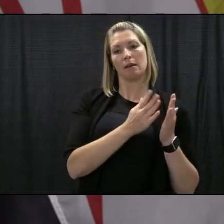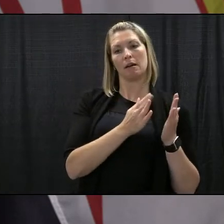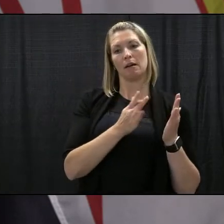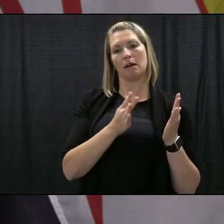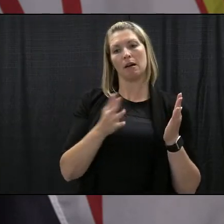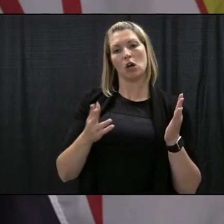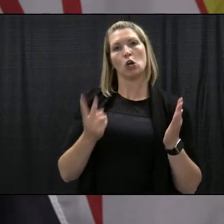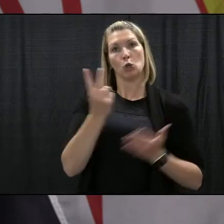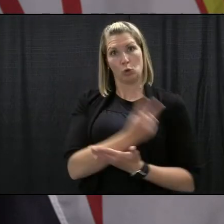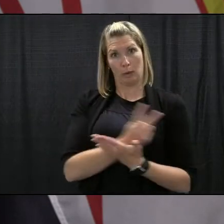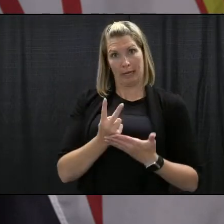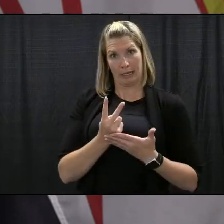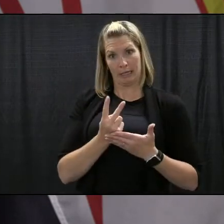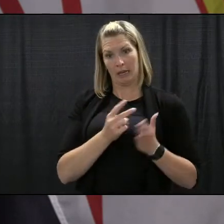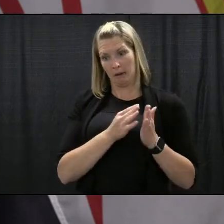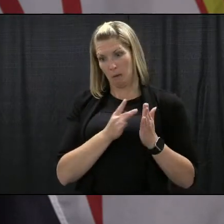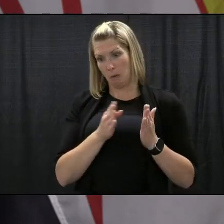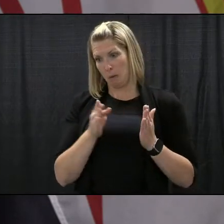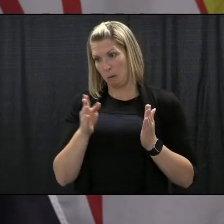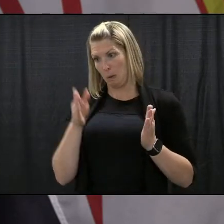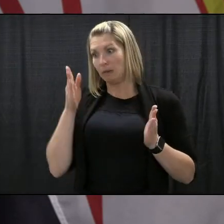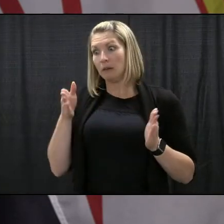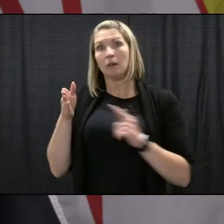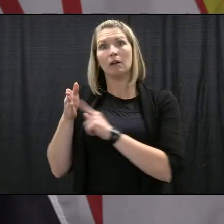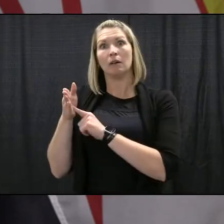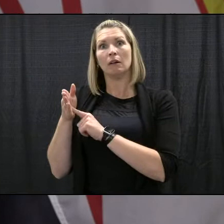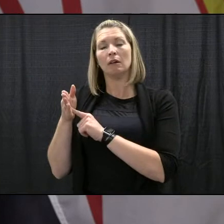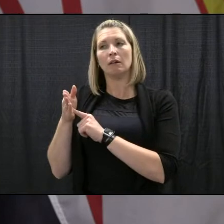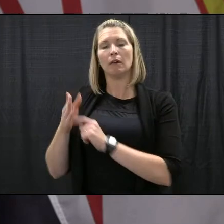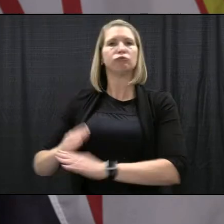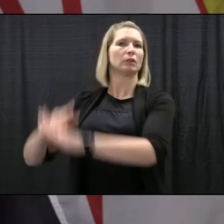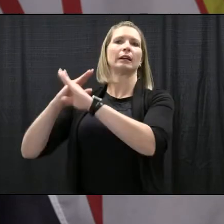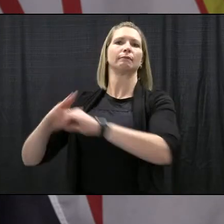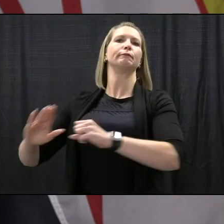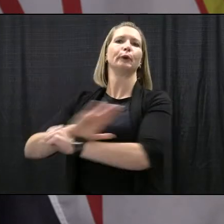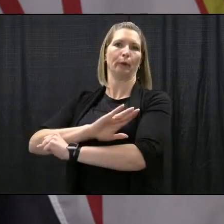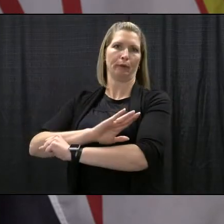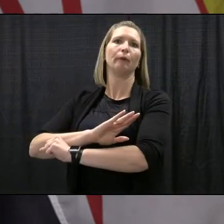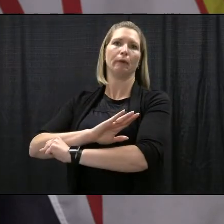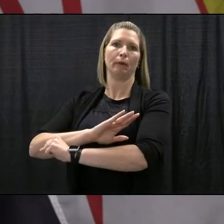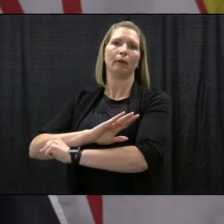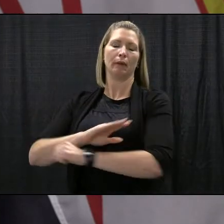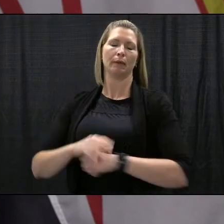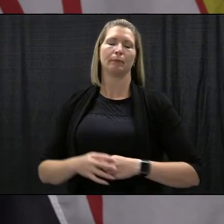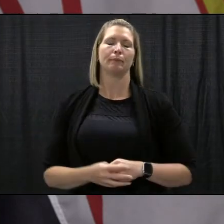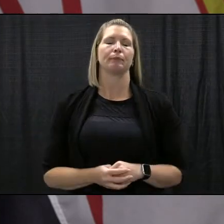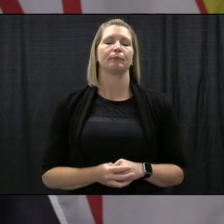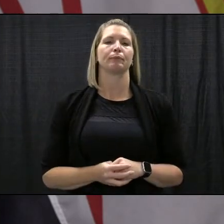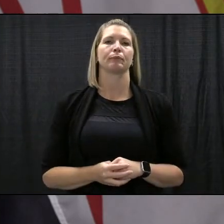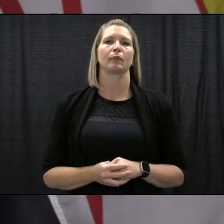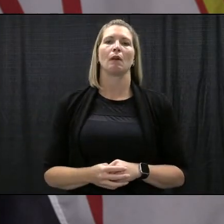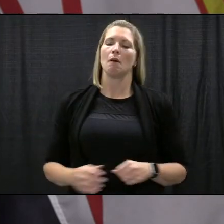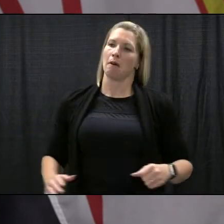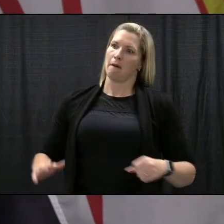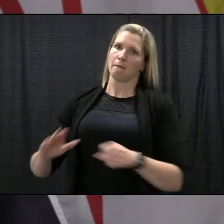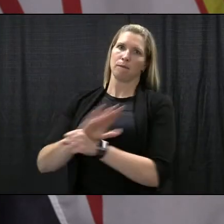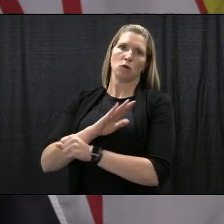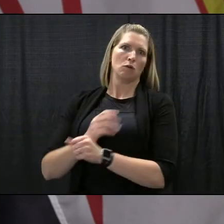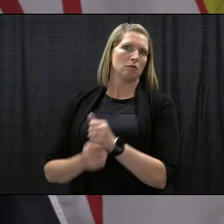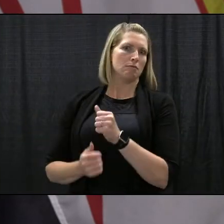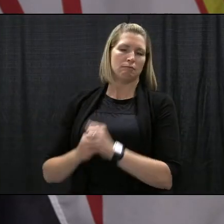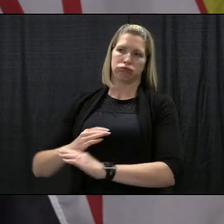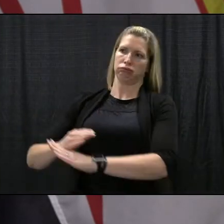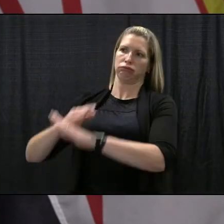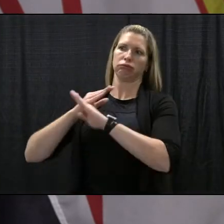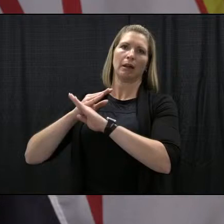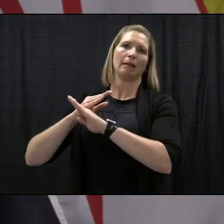vaccine or past the first dose of a single-dose vaccine. Being fully vaccinated is certainly the safest way to